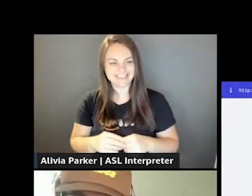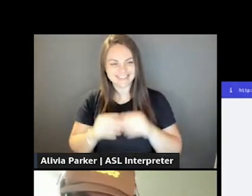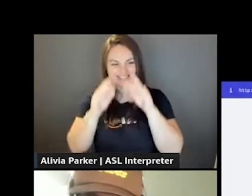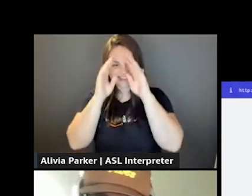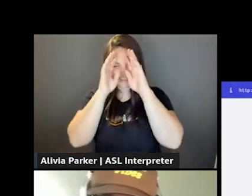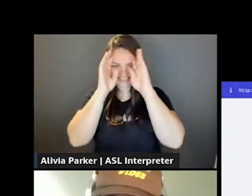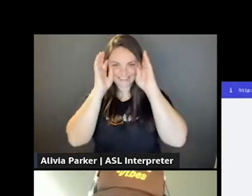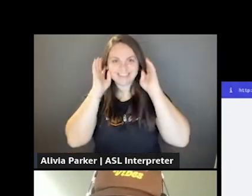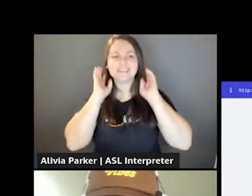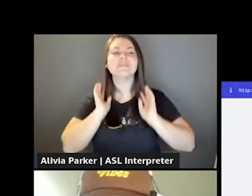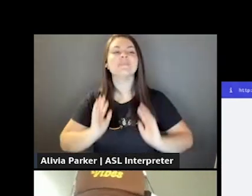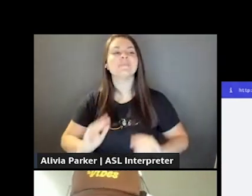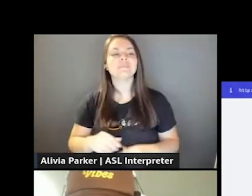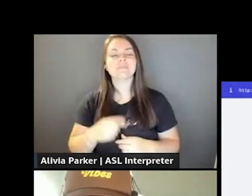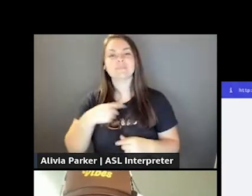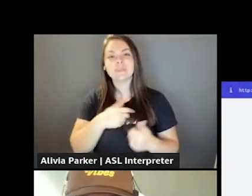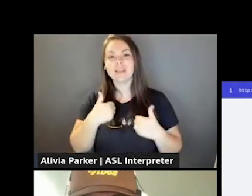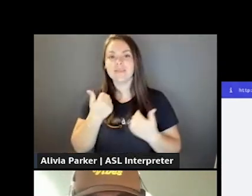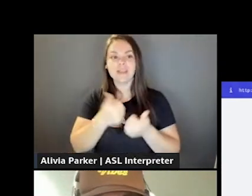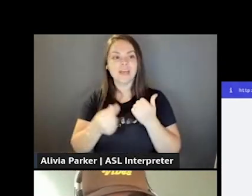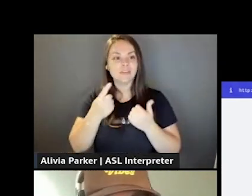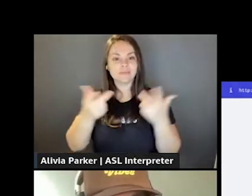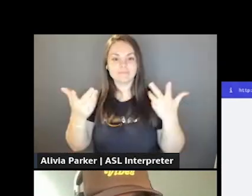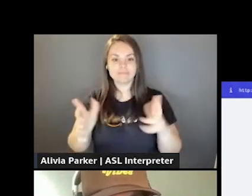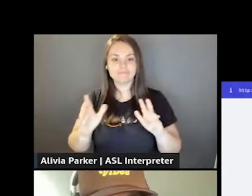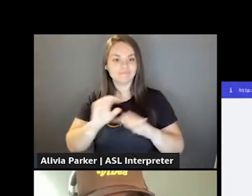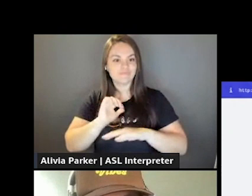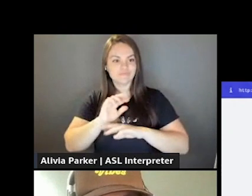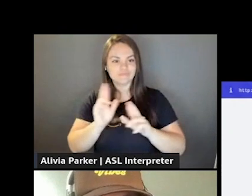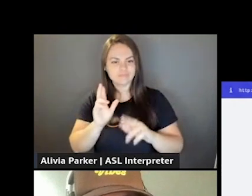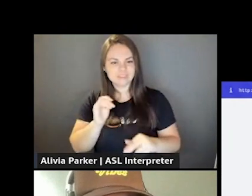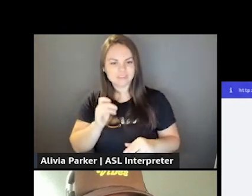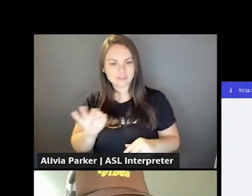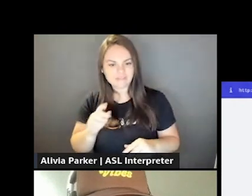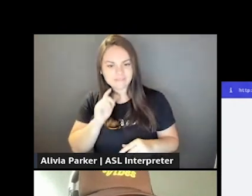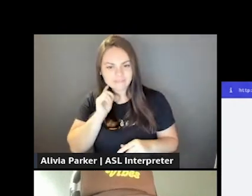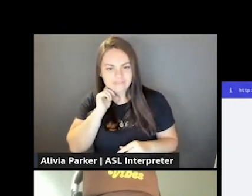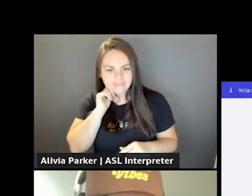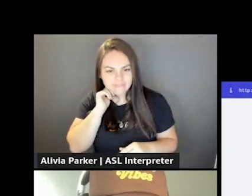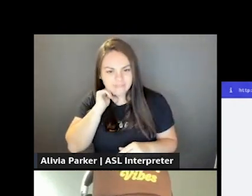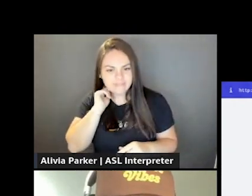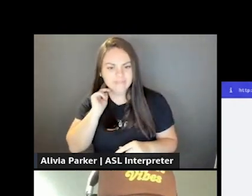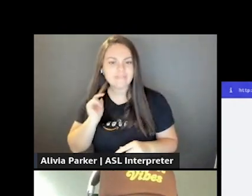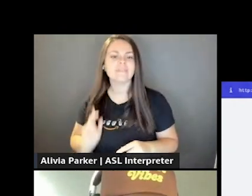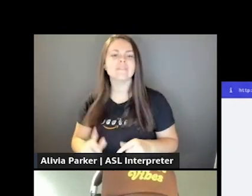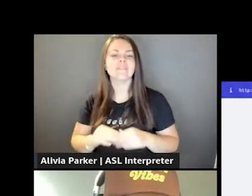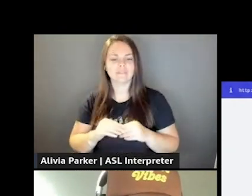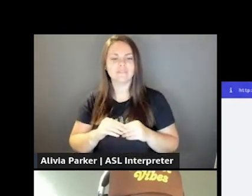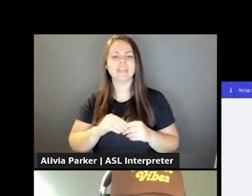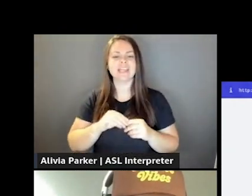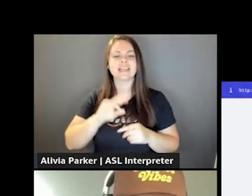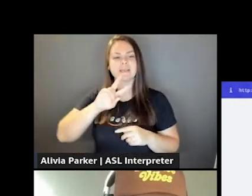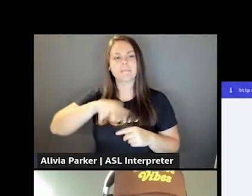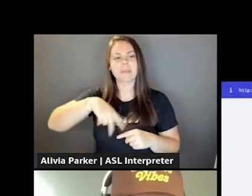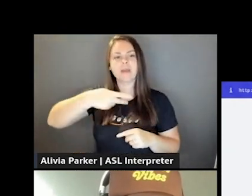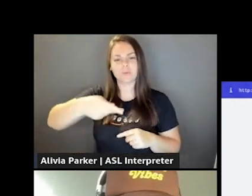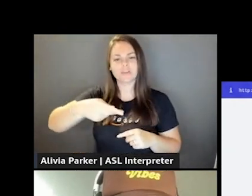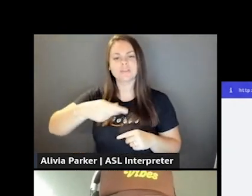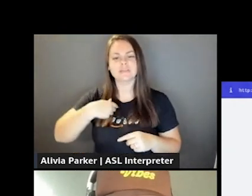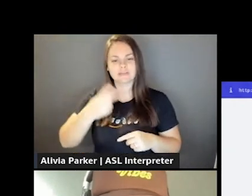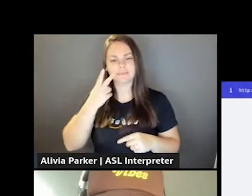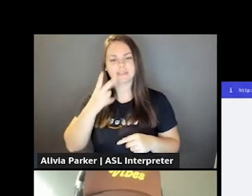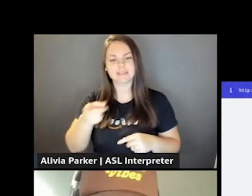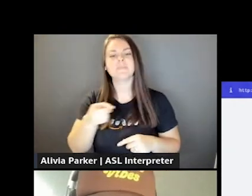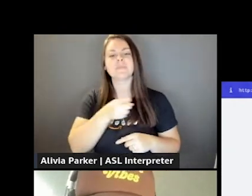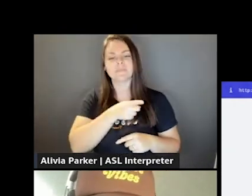have everyone in tune here. Jeff, I don't see you, Jeff. I don't see backwards. Oh, maybe it's backwards. That's what threw me